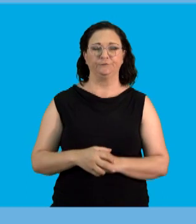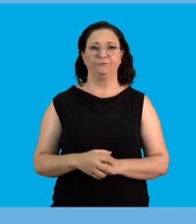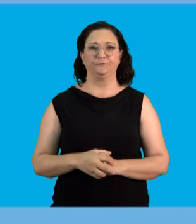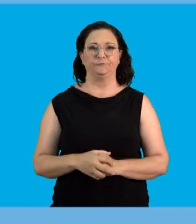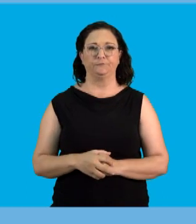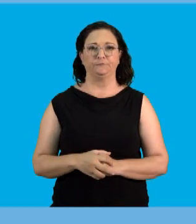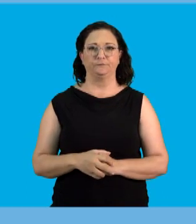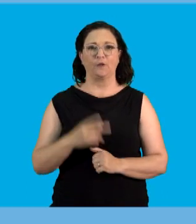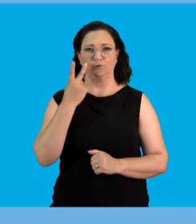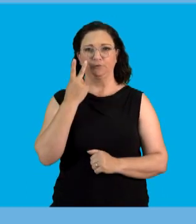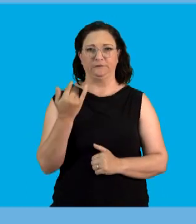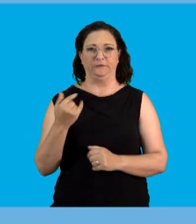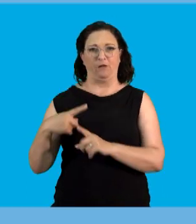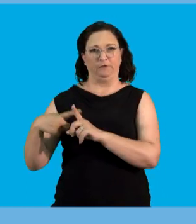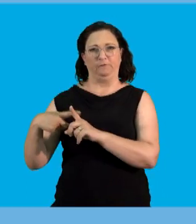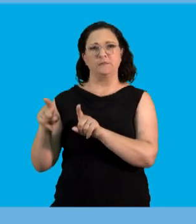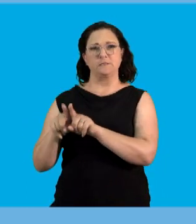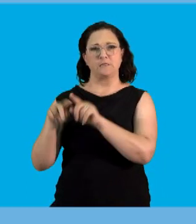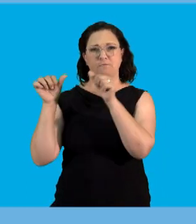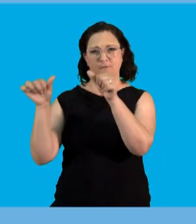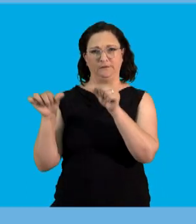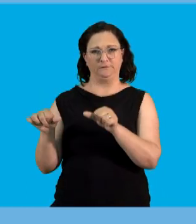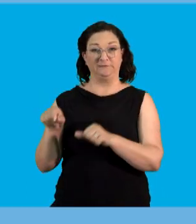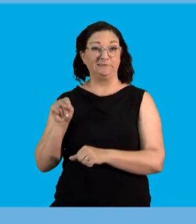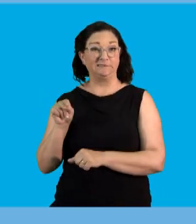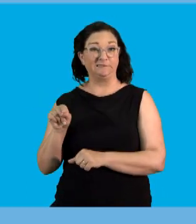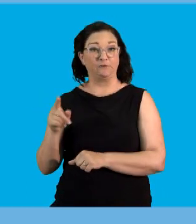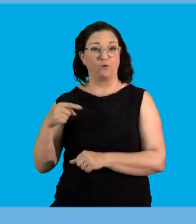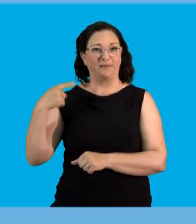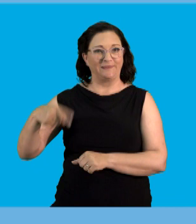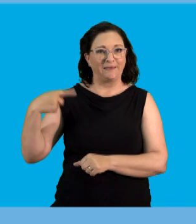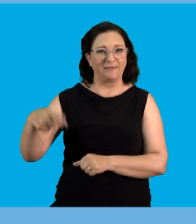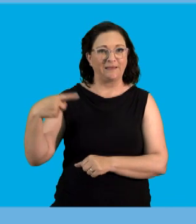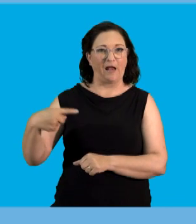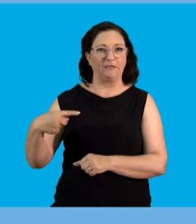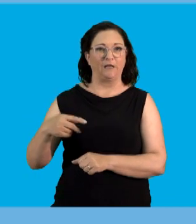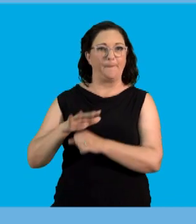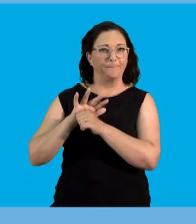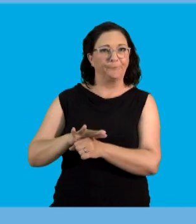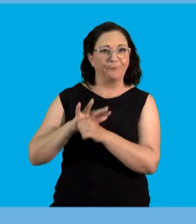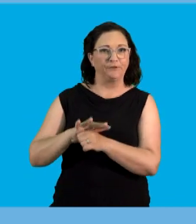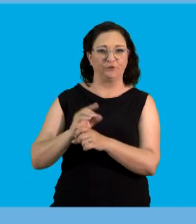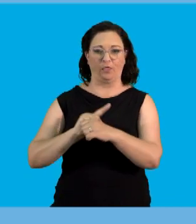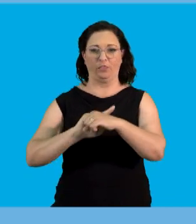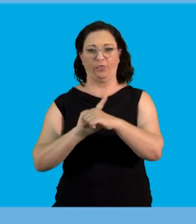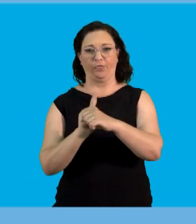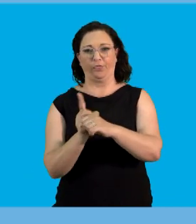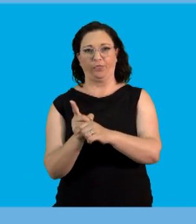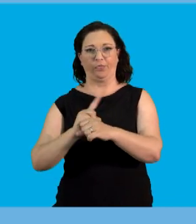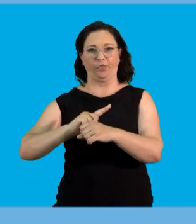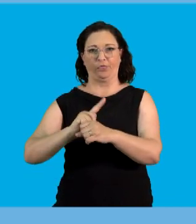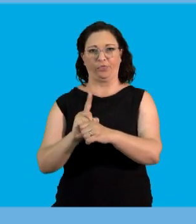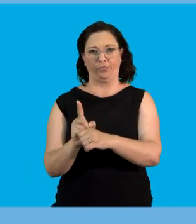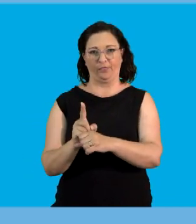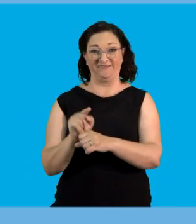use a device like this one that is given here on this picture. Now, this device is called a tire pressure gauge. It's a